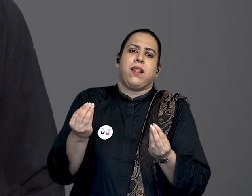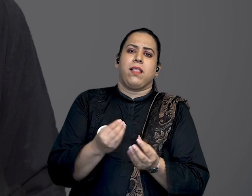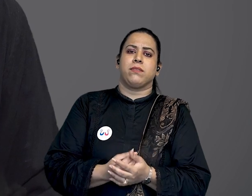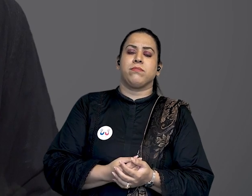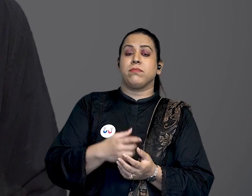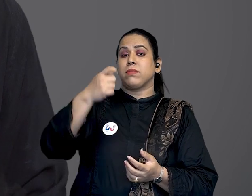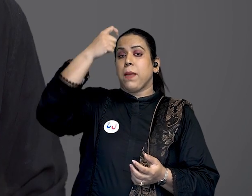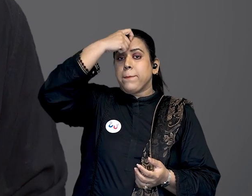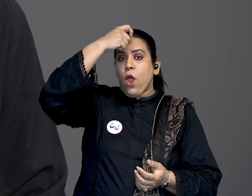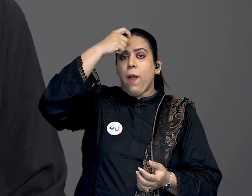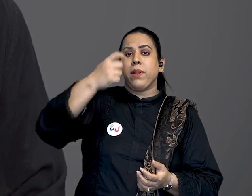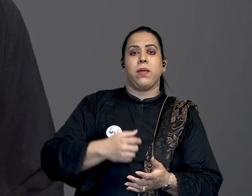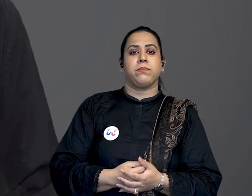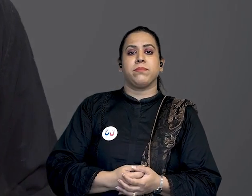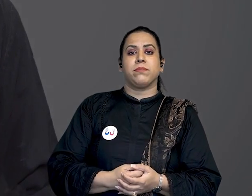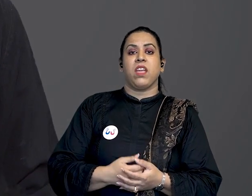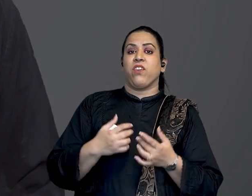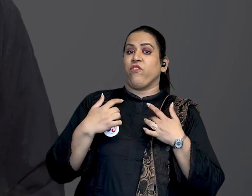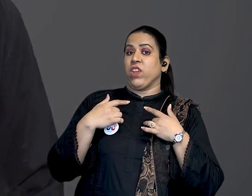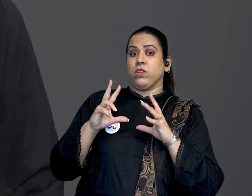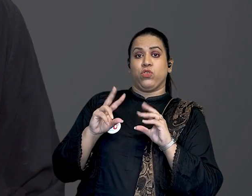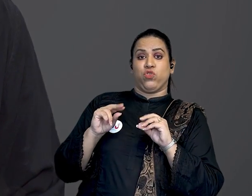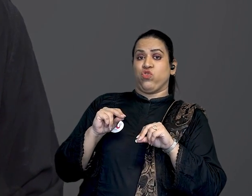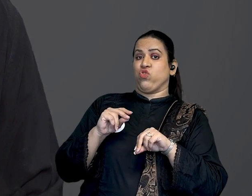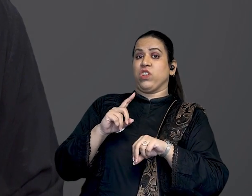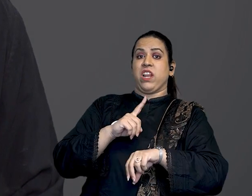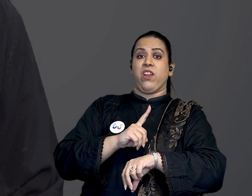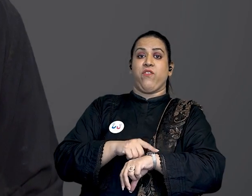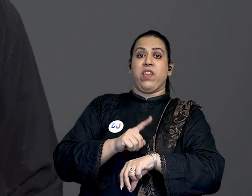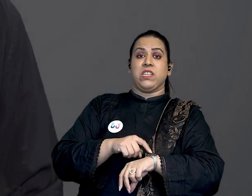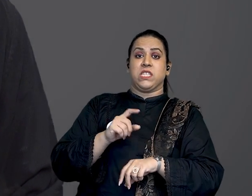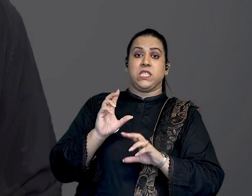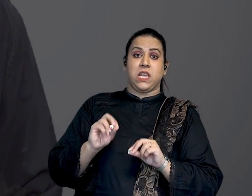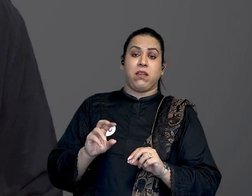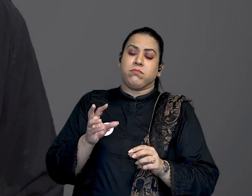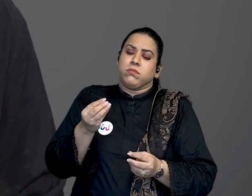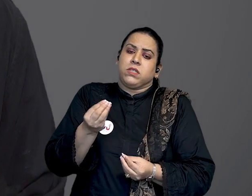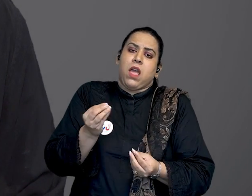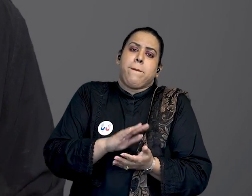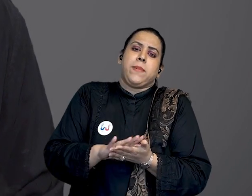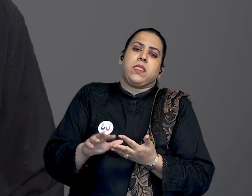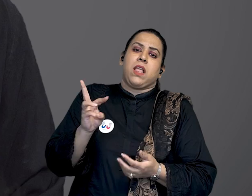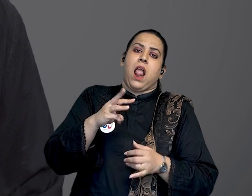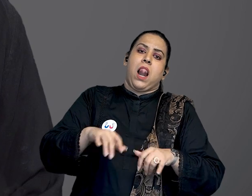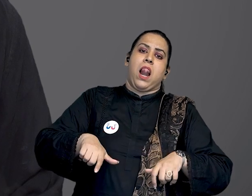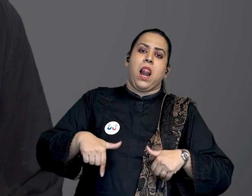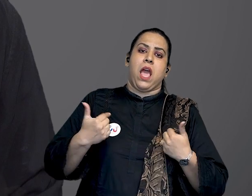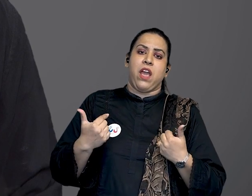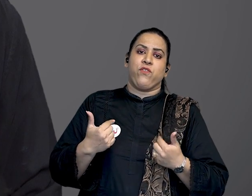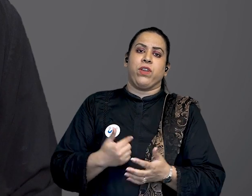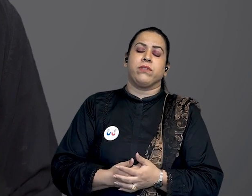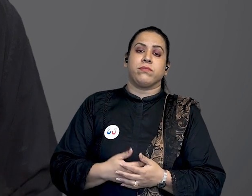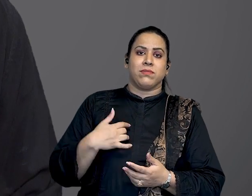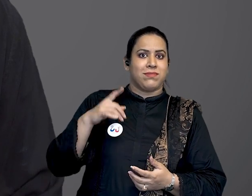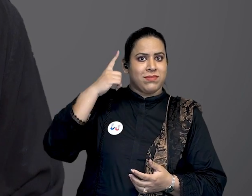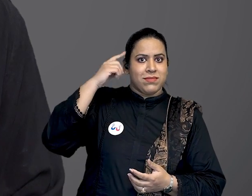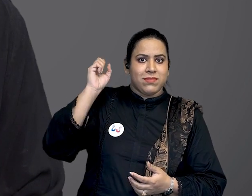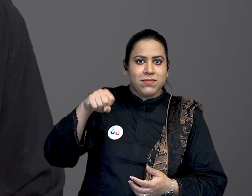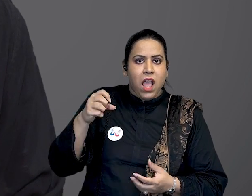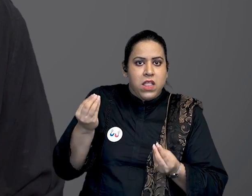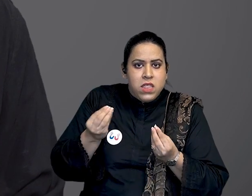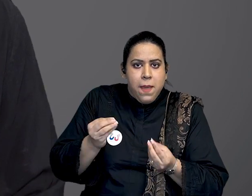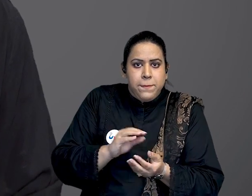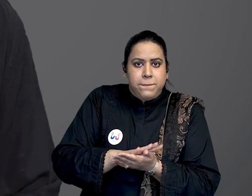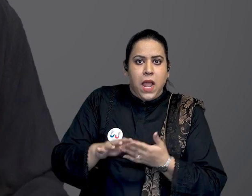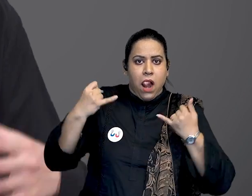you didn't even gain before. And that's the problem with very low caloric diets, diets such